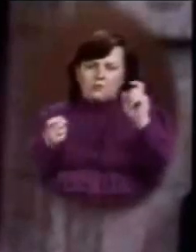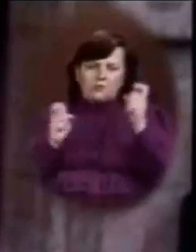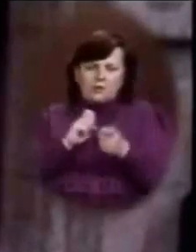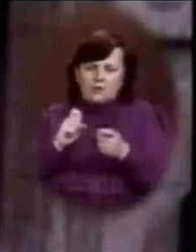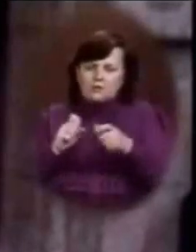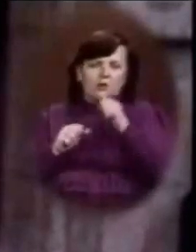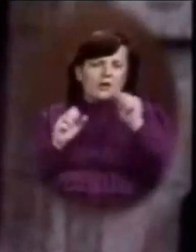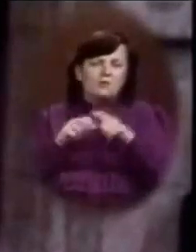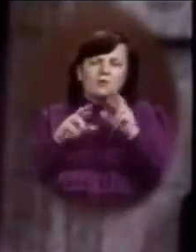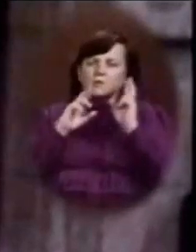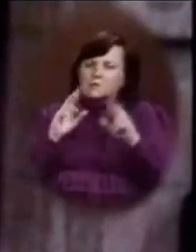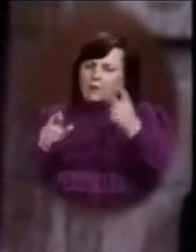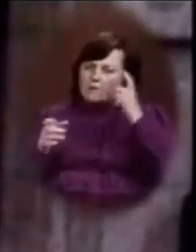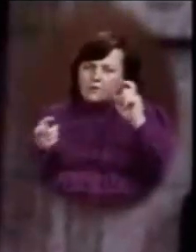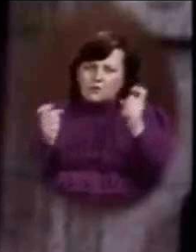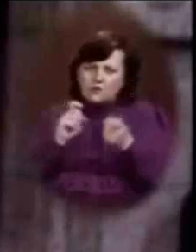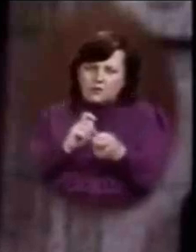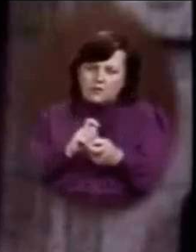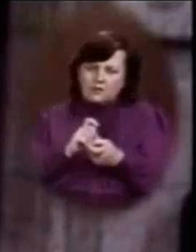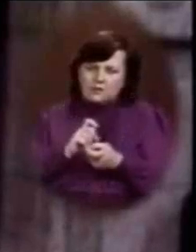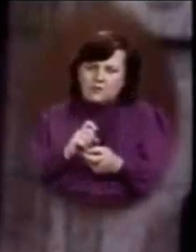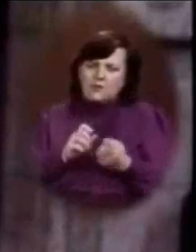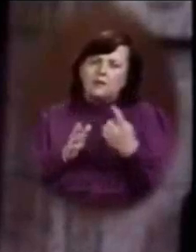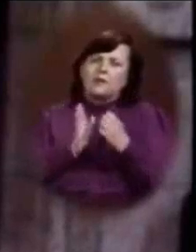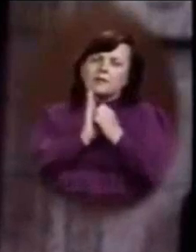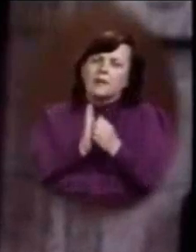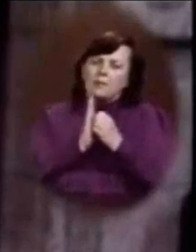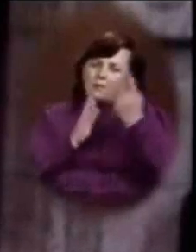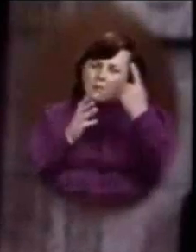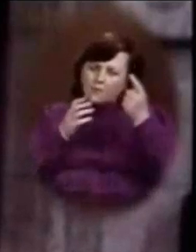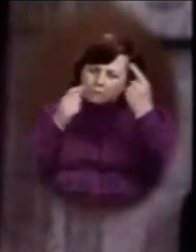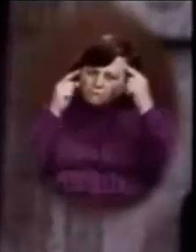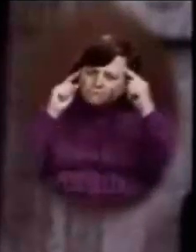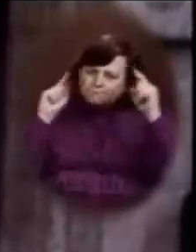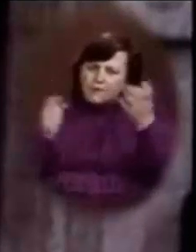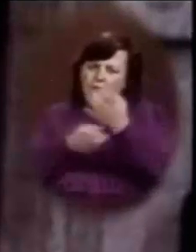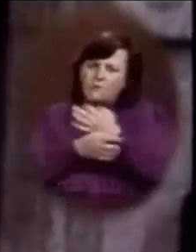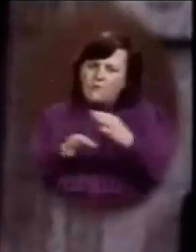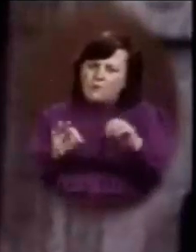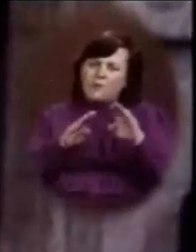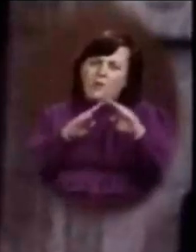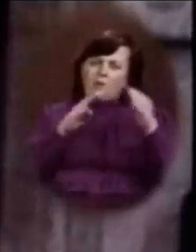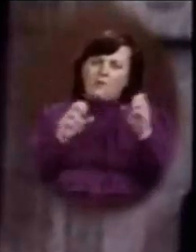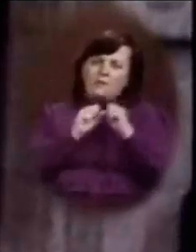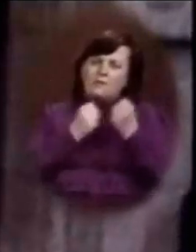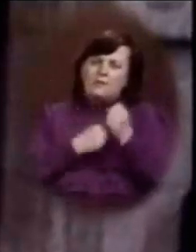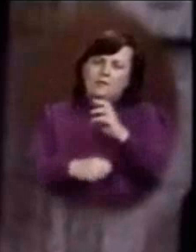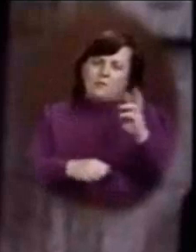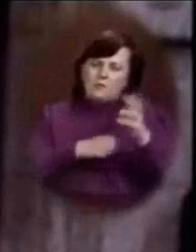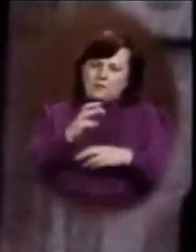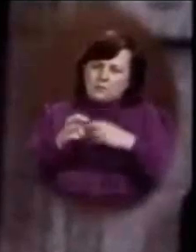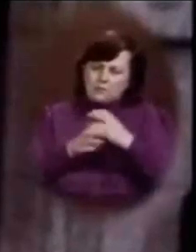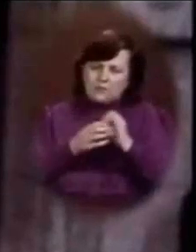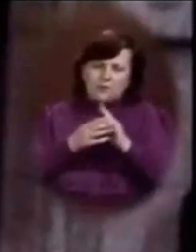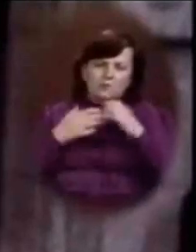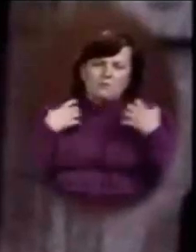change. Mr. Speaker, the example of what freedom has achieved in the open societies of the West is a powerful